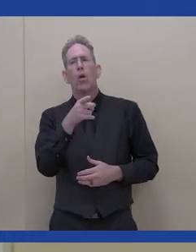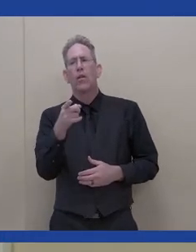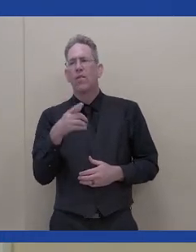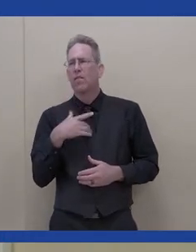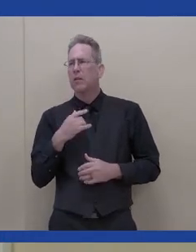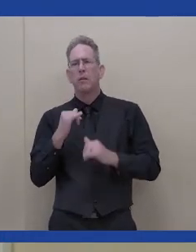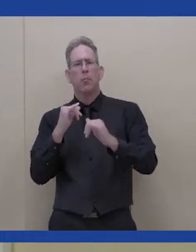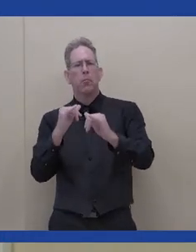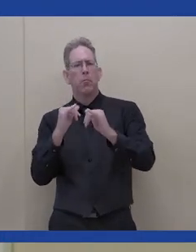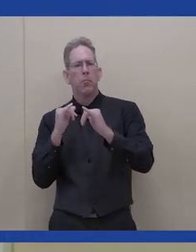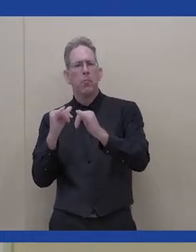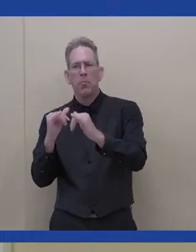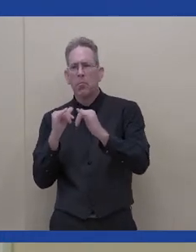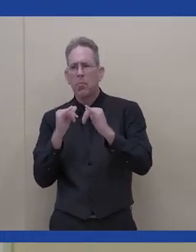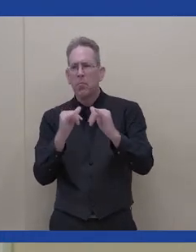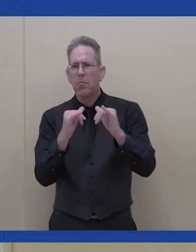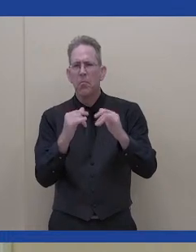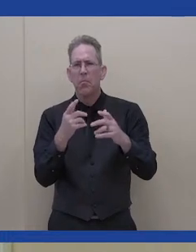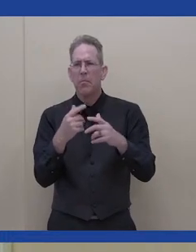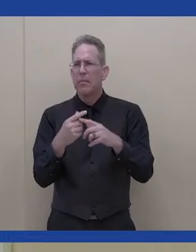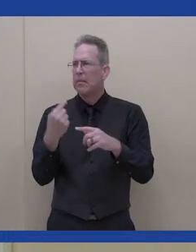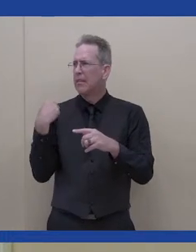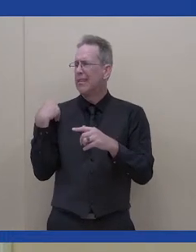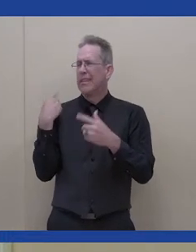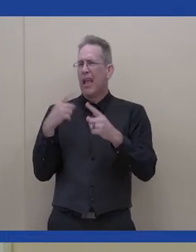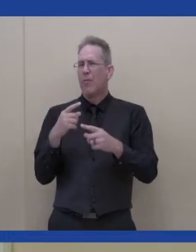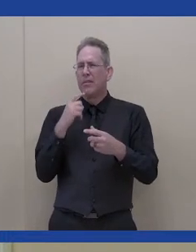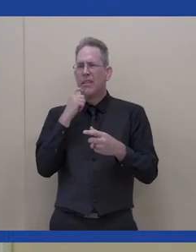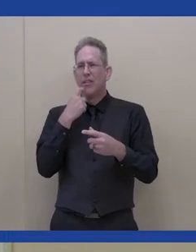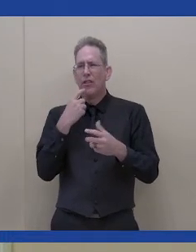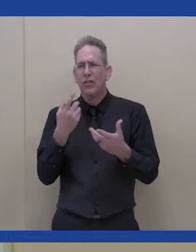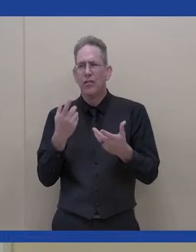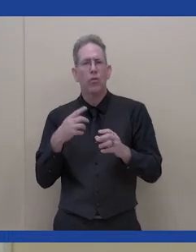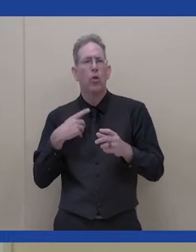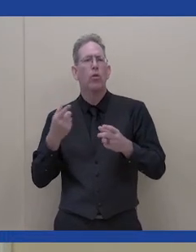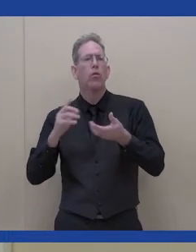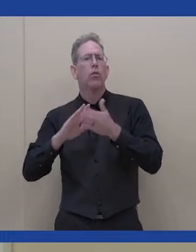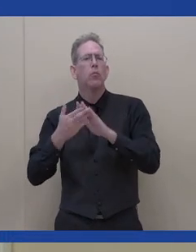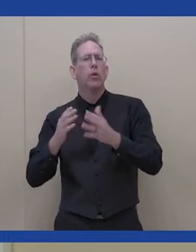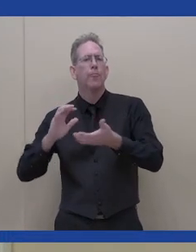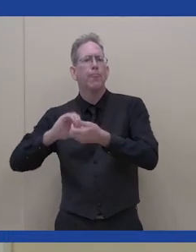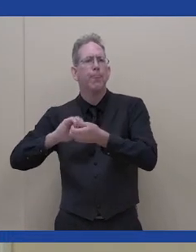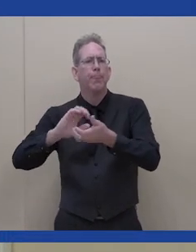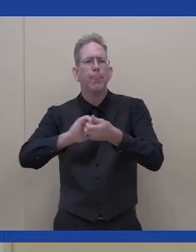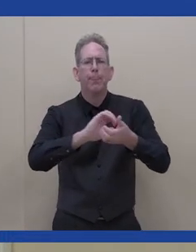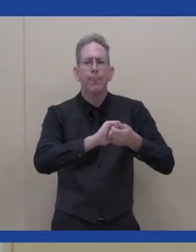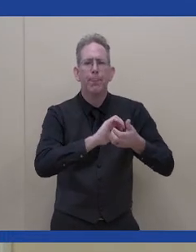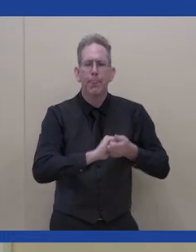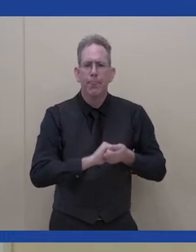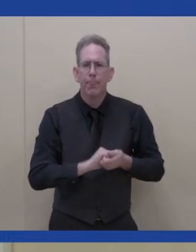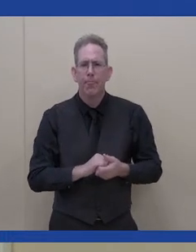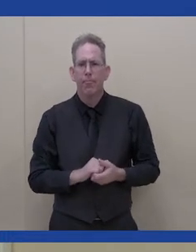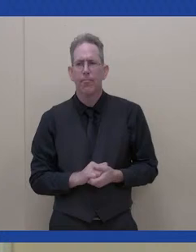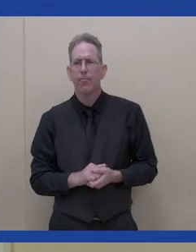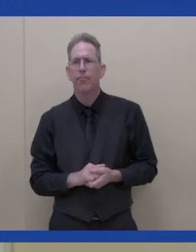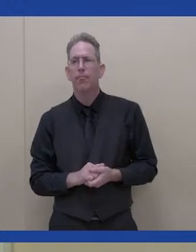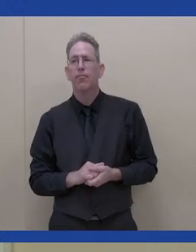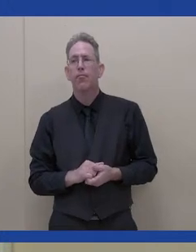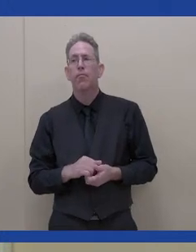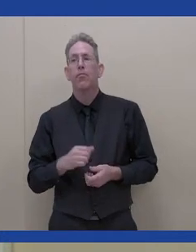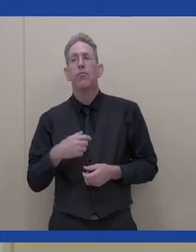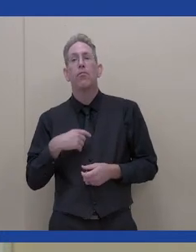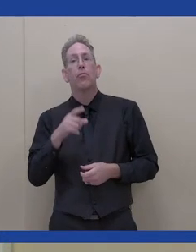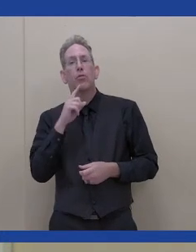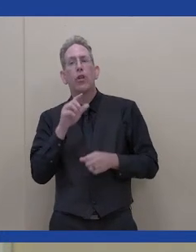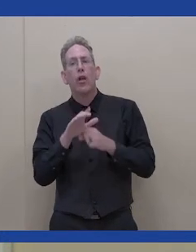responsibility seriously, and I ask for your partnership as we work to ensure our public conversations create space for open, honest,